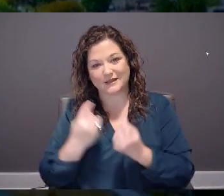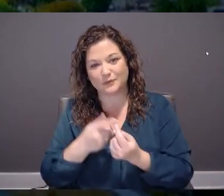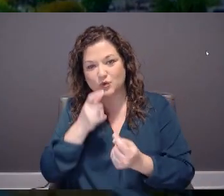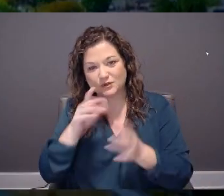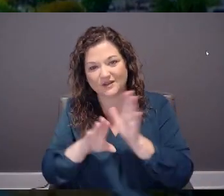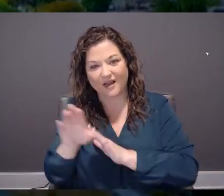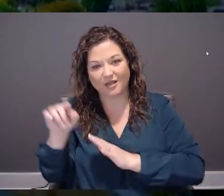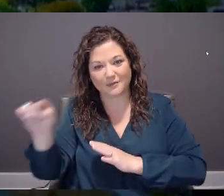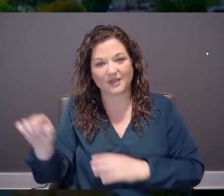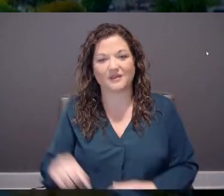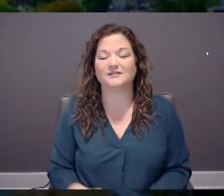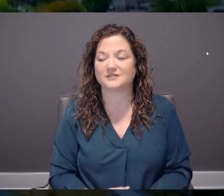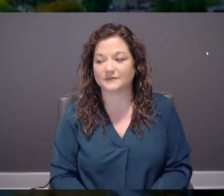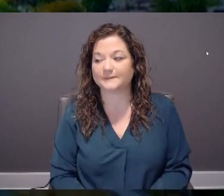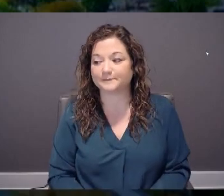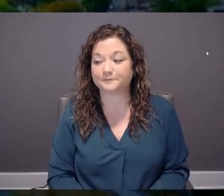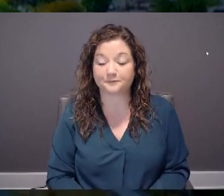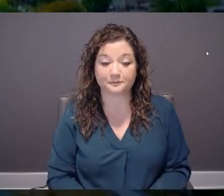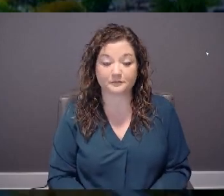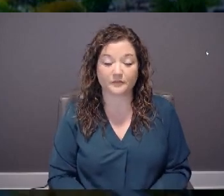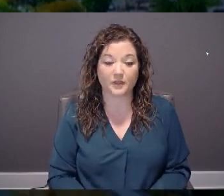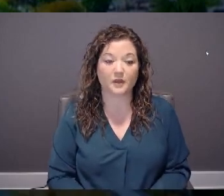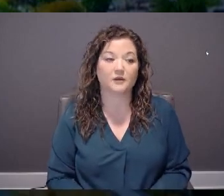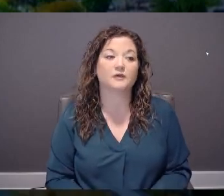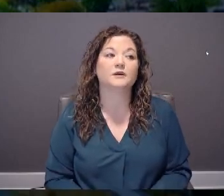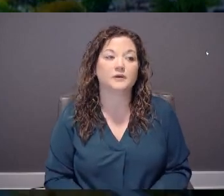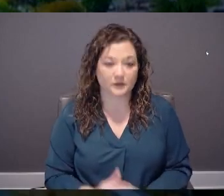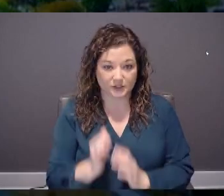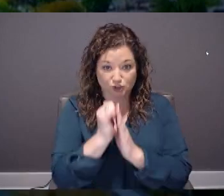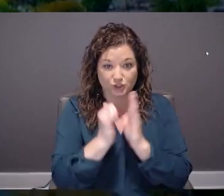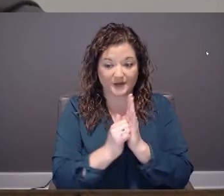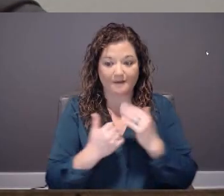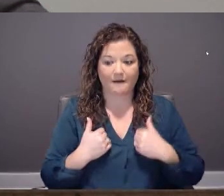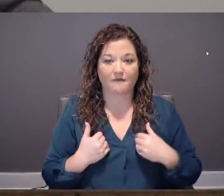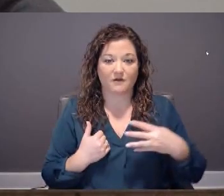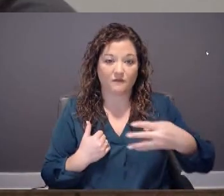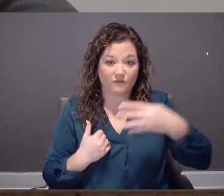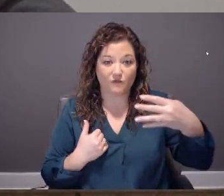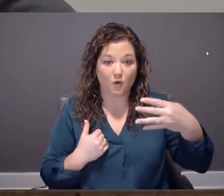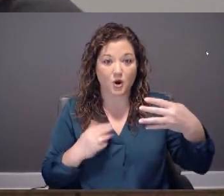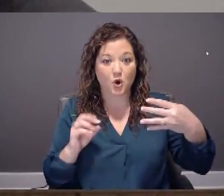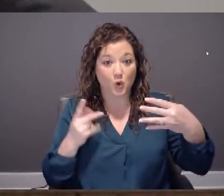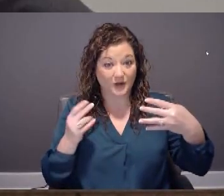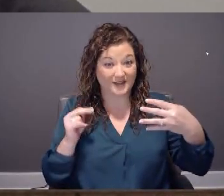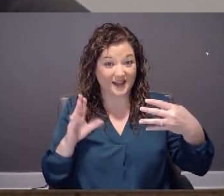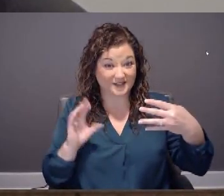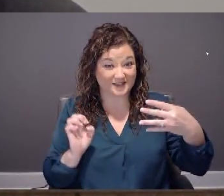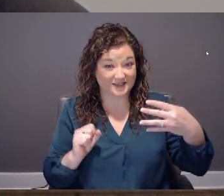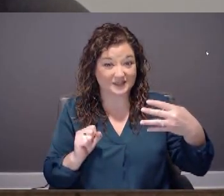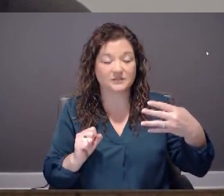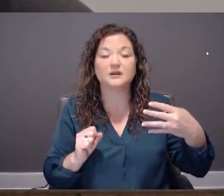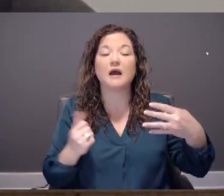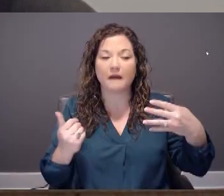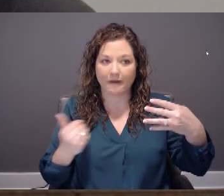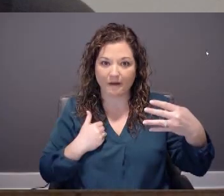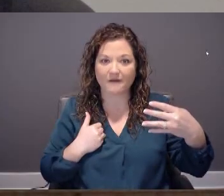have four ordinances on the agenda. All of them are on second reading, so Kathleen's going to get ready to read a whole lot.